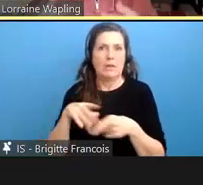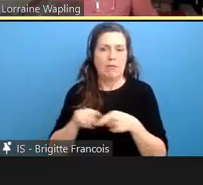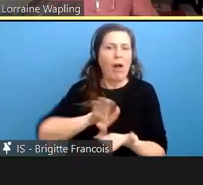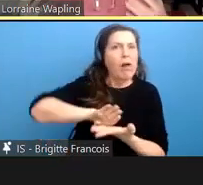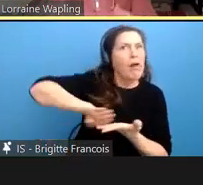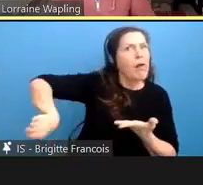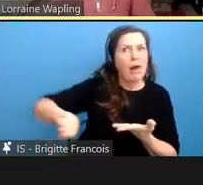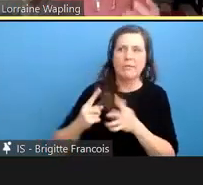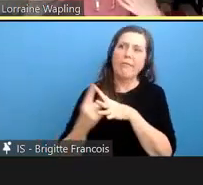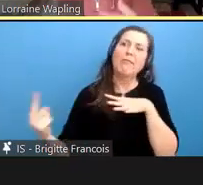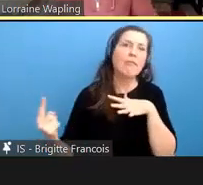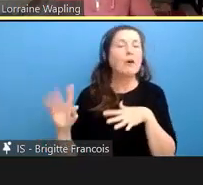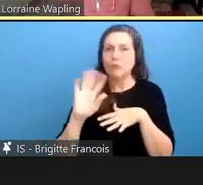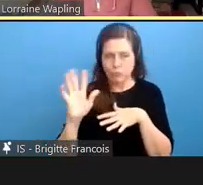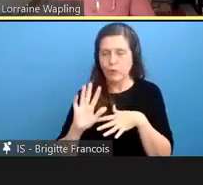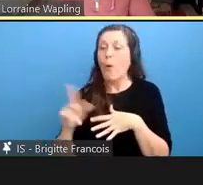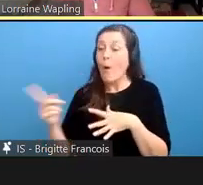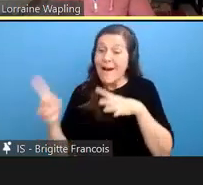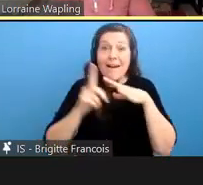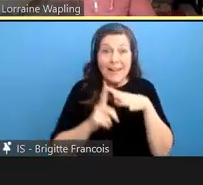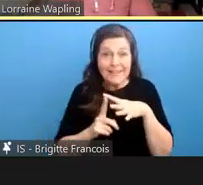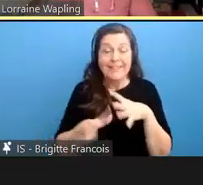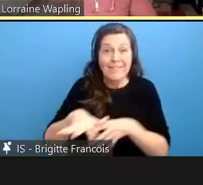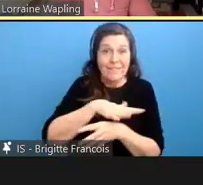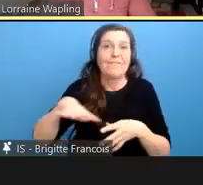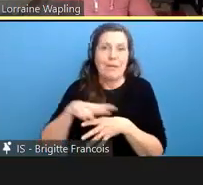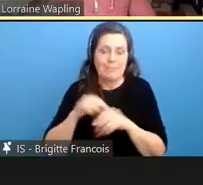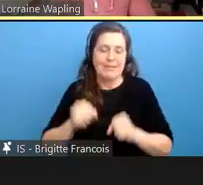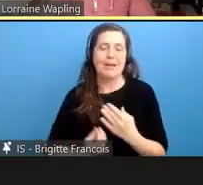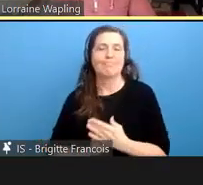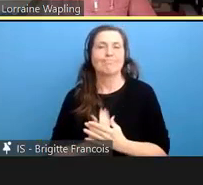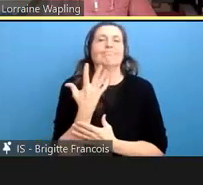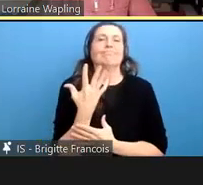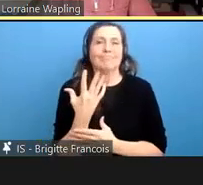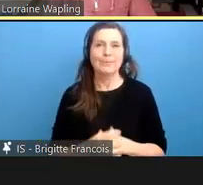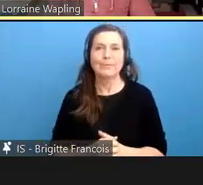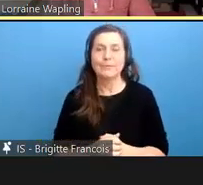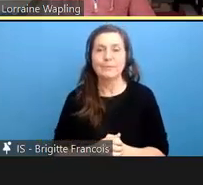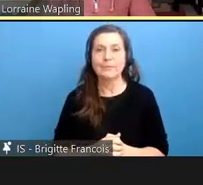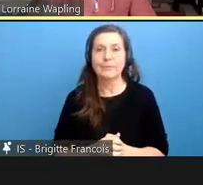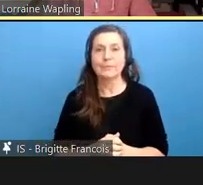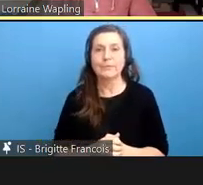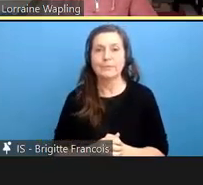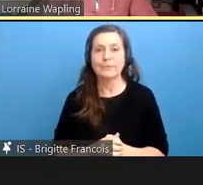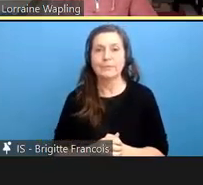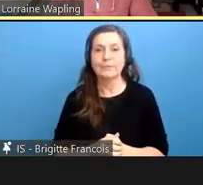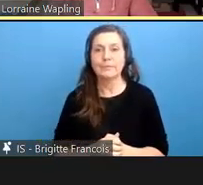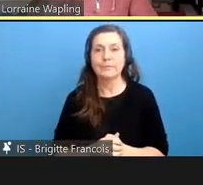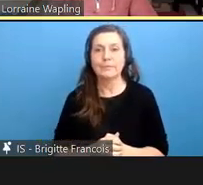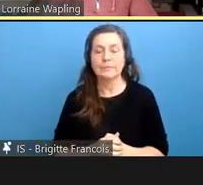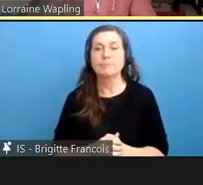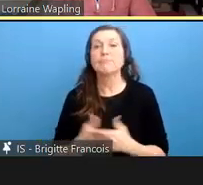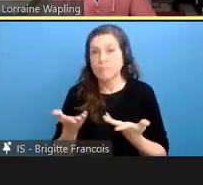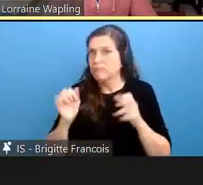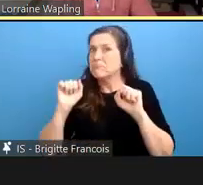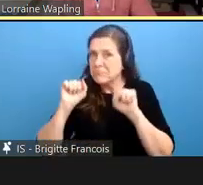help their whole socialization and communication to develop. Early support at this point can build the children's language